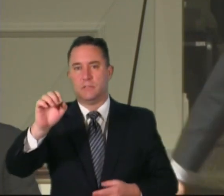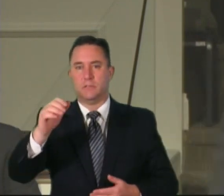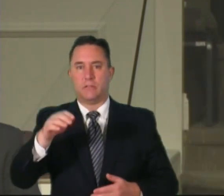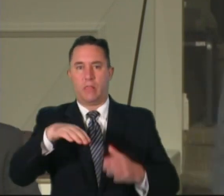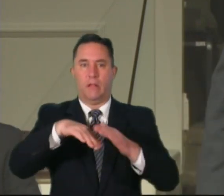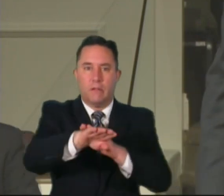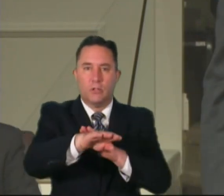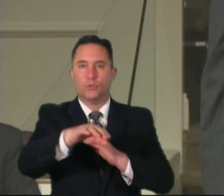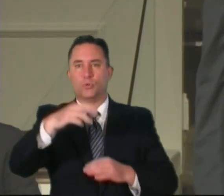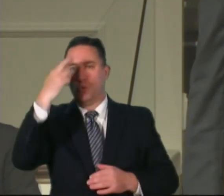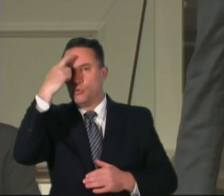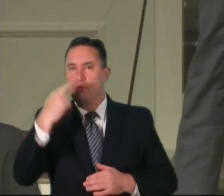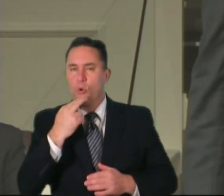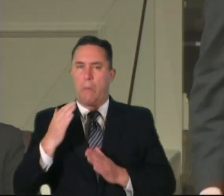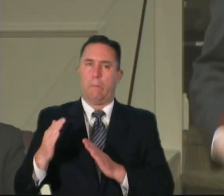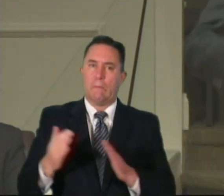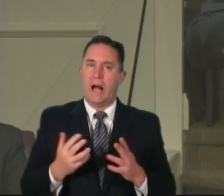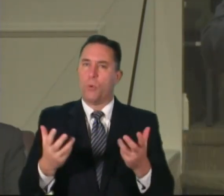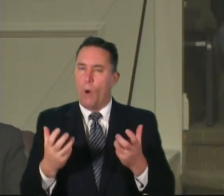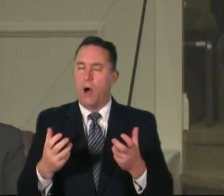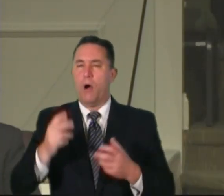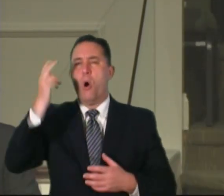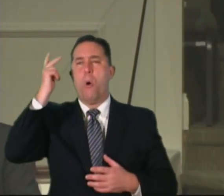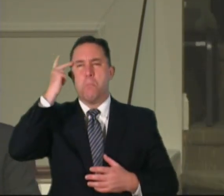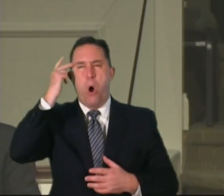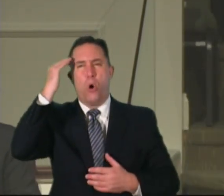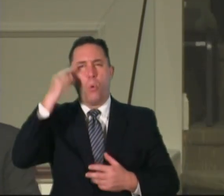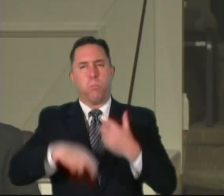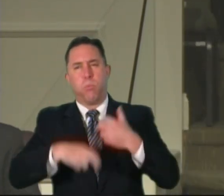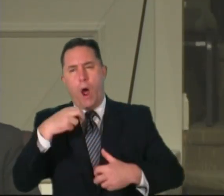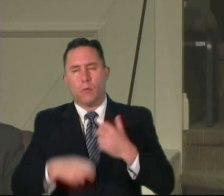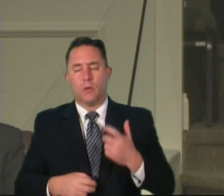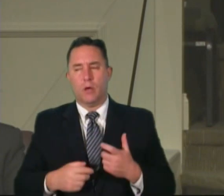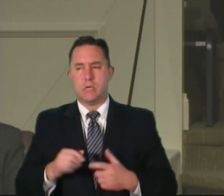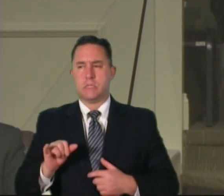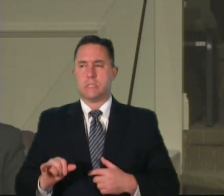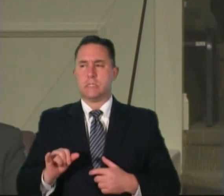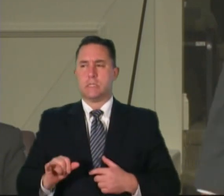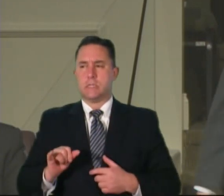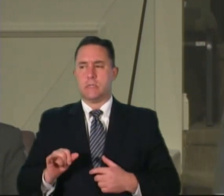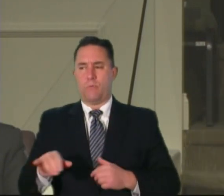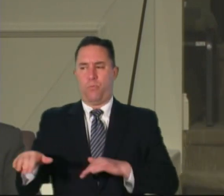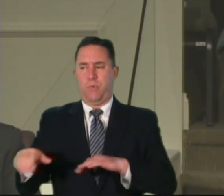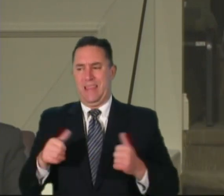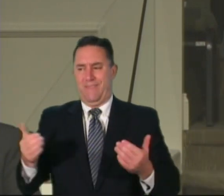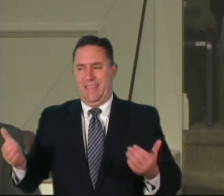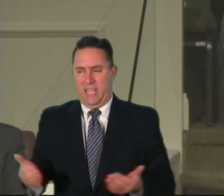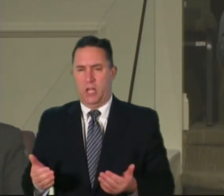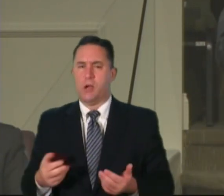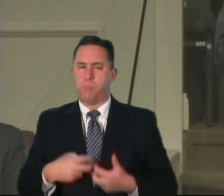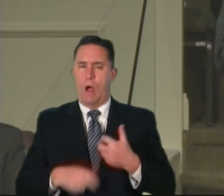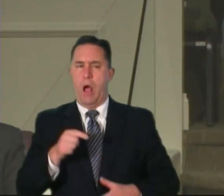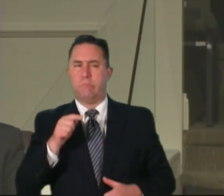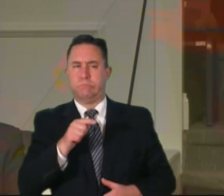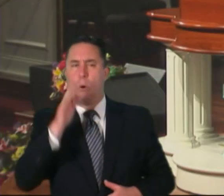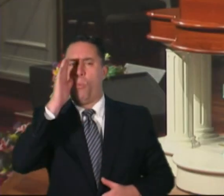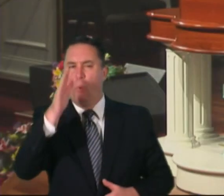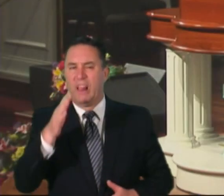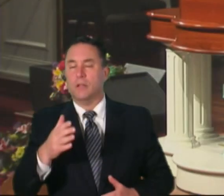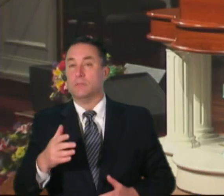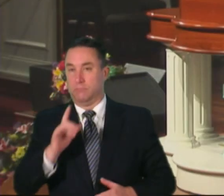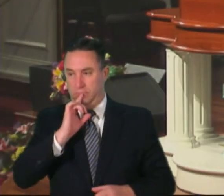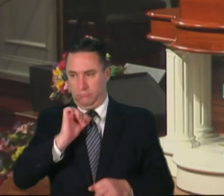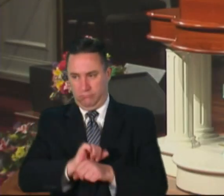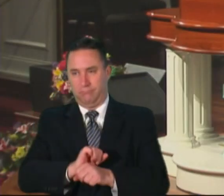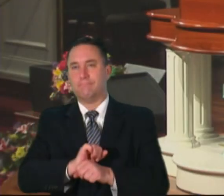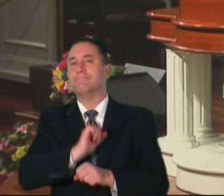into Rome. Paul knew there was problems. He perceived if we go out of this port, we're going to have some problems. And certainly